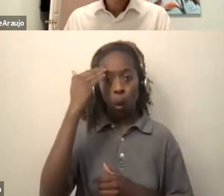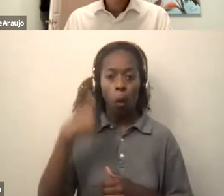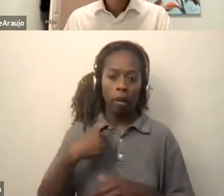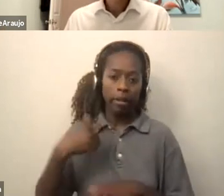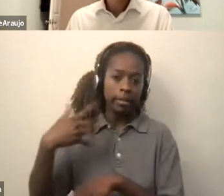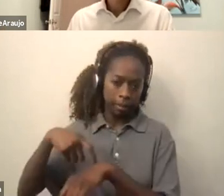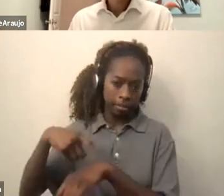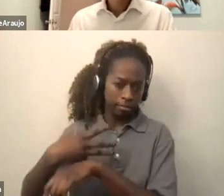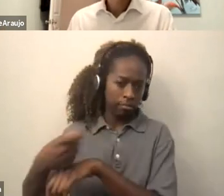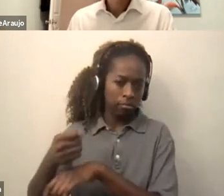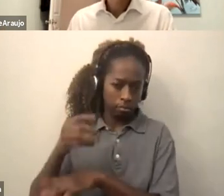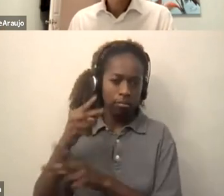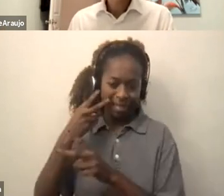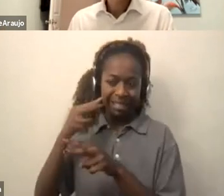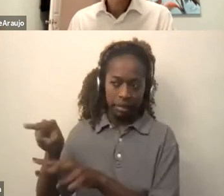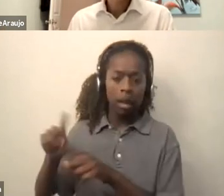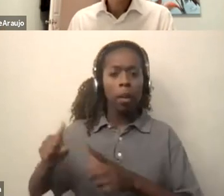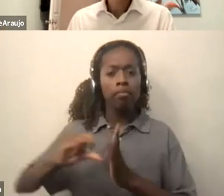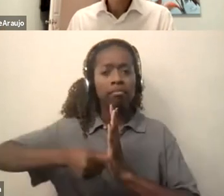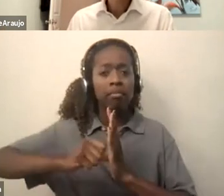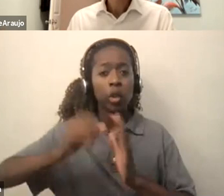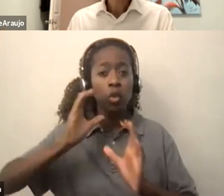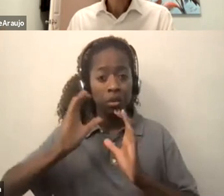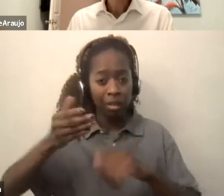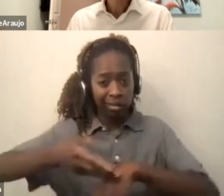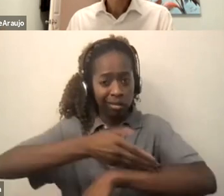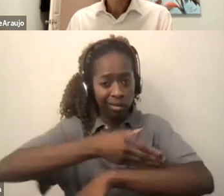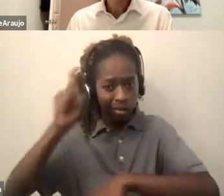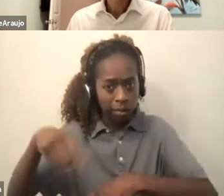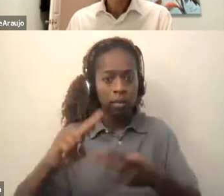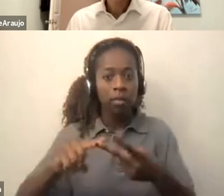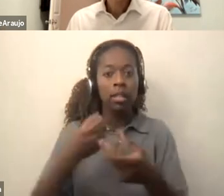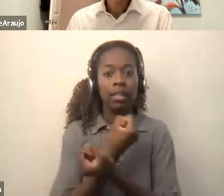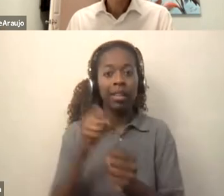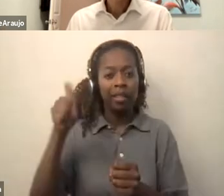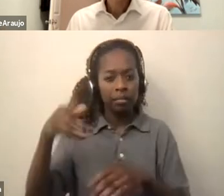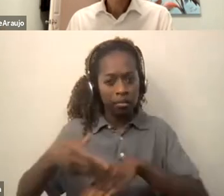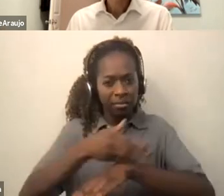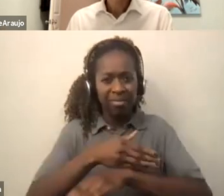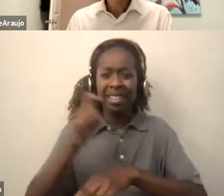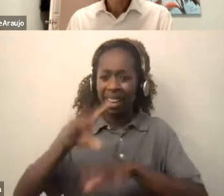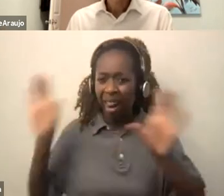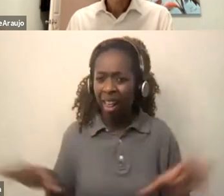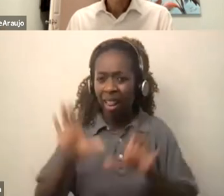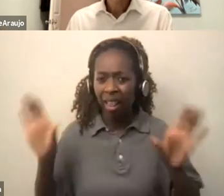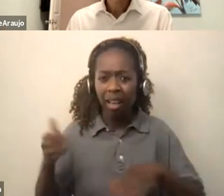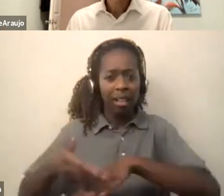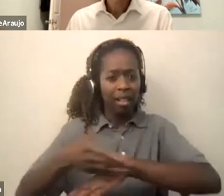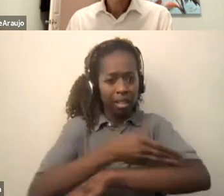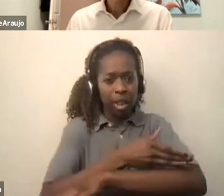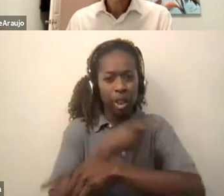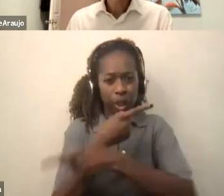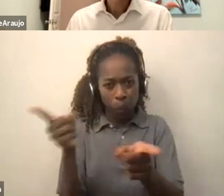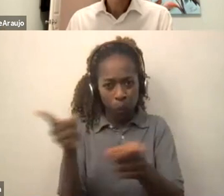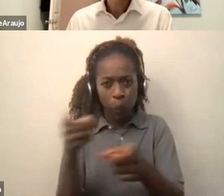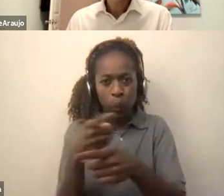but i mean communication needs to be better safety needs to be better um a lot of work needs to be done and you guys have to